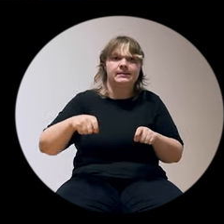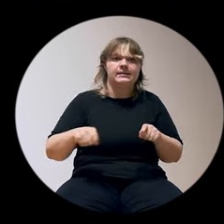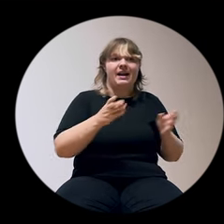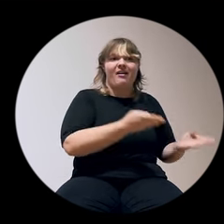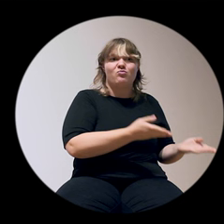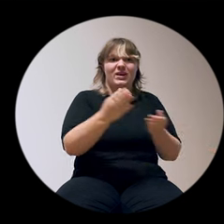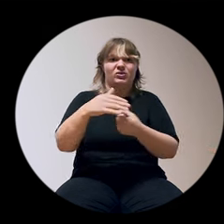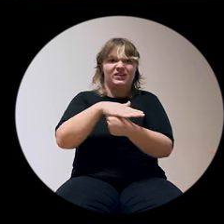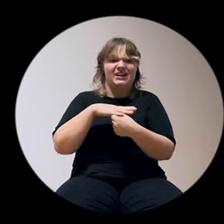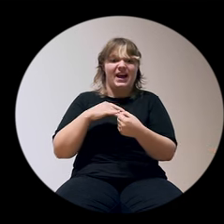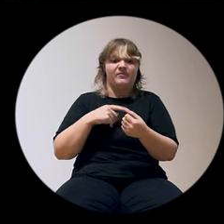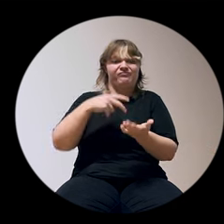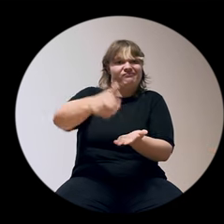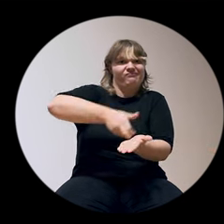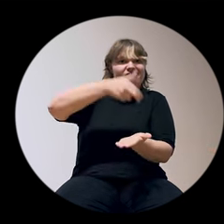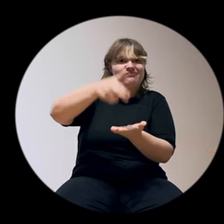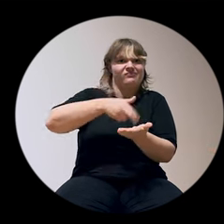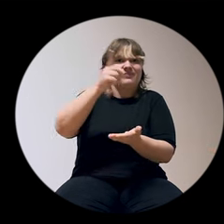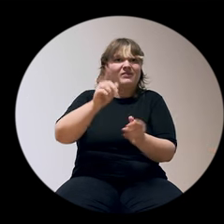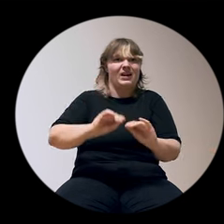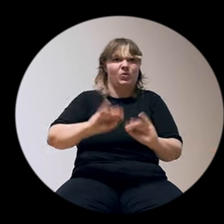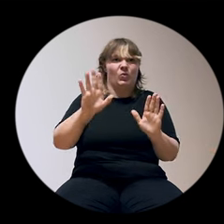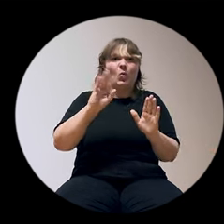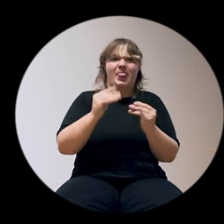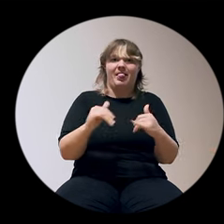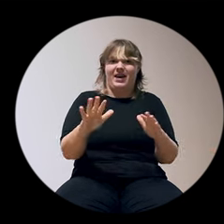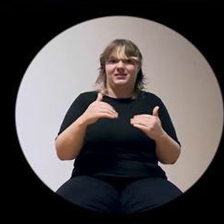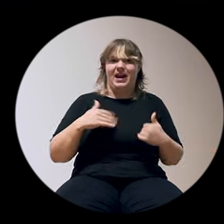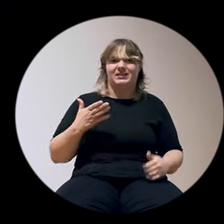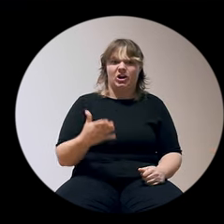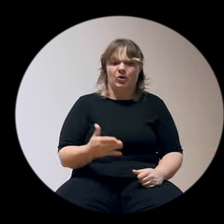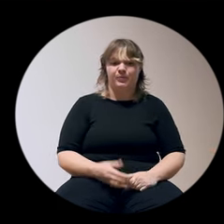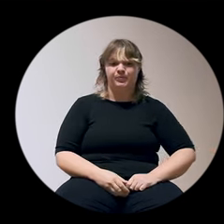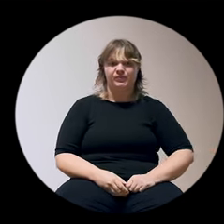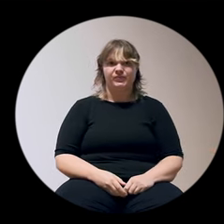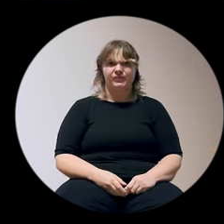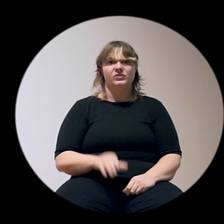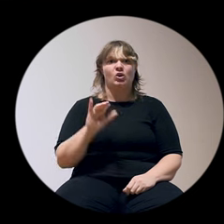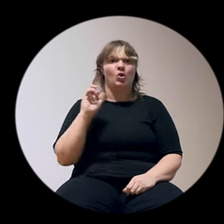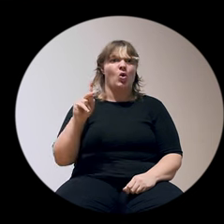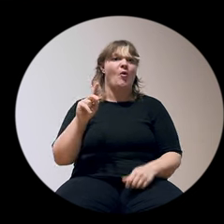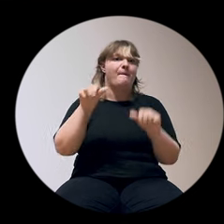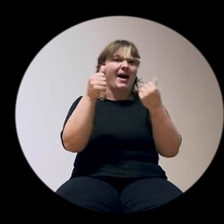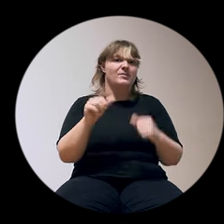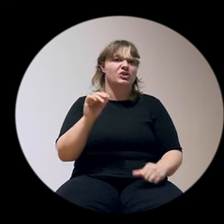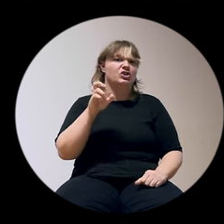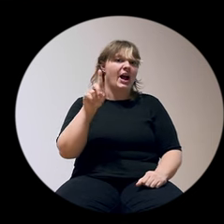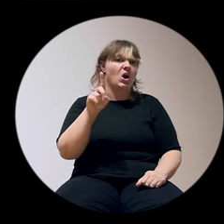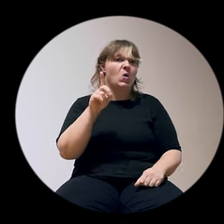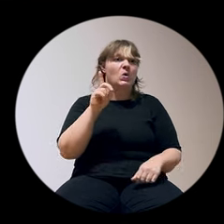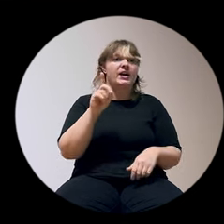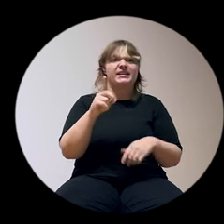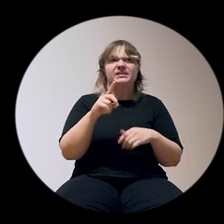retains the shadow's shape and reveals what the land holds beneath the surface. The Cook Monument's shadow is an embodiment of the shadow of